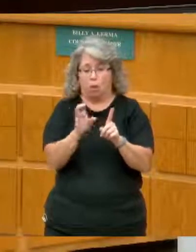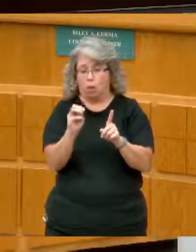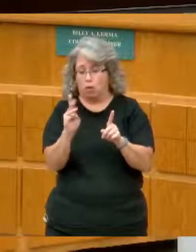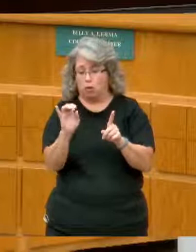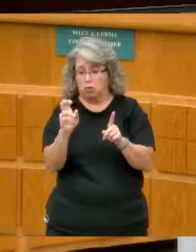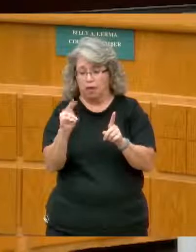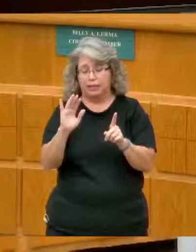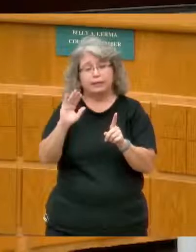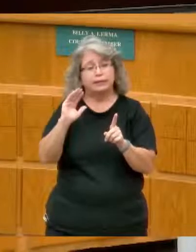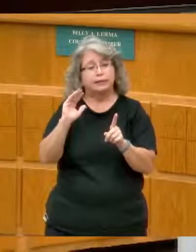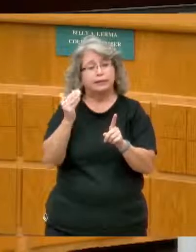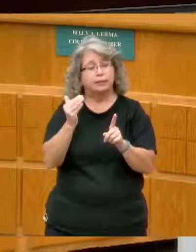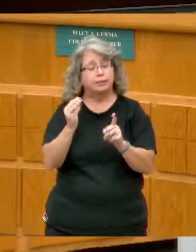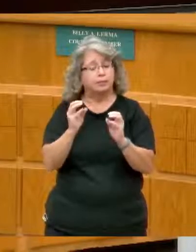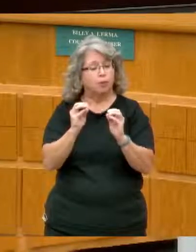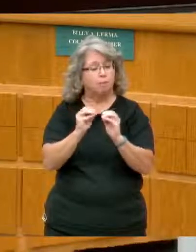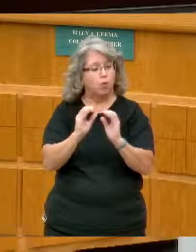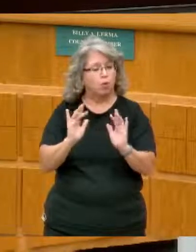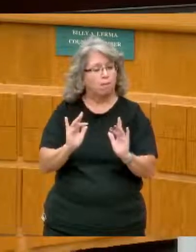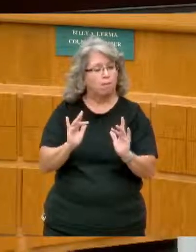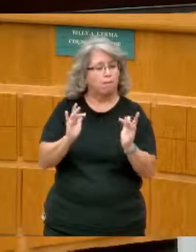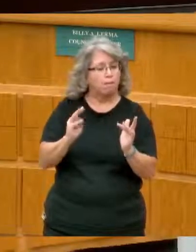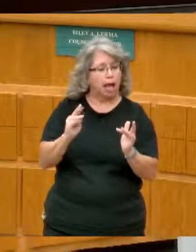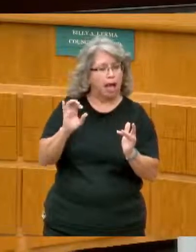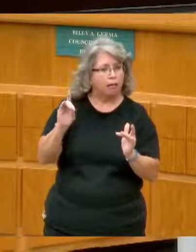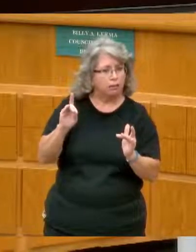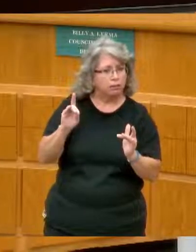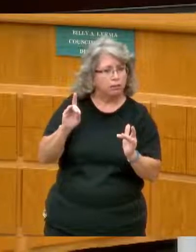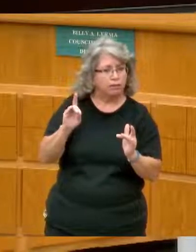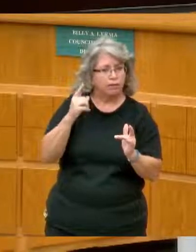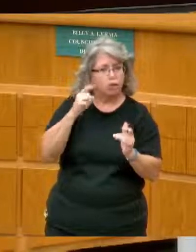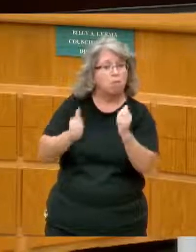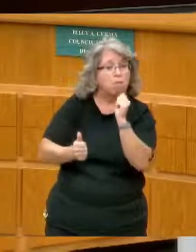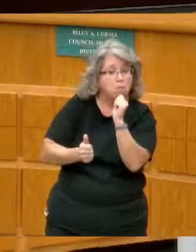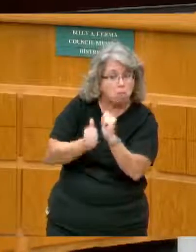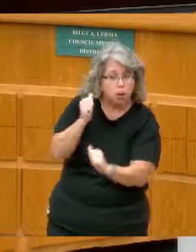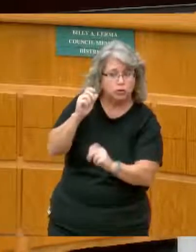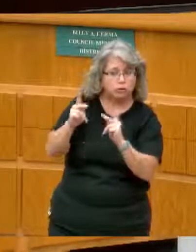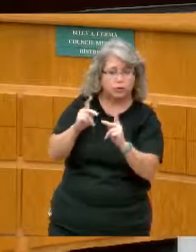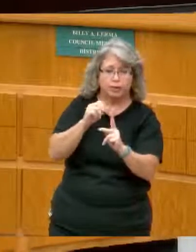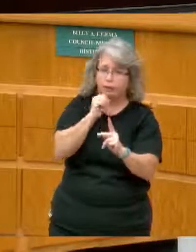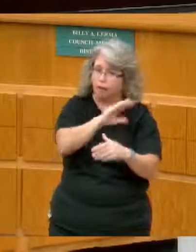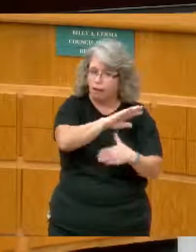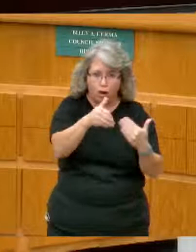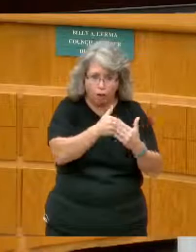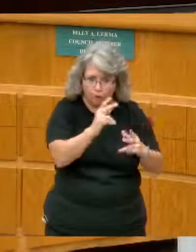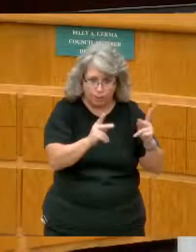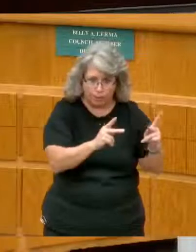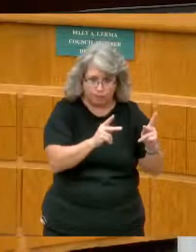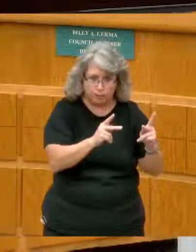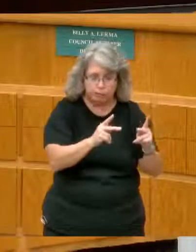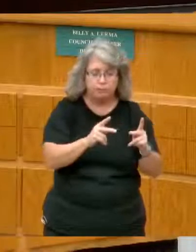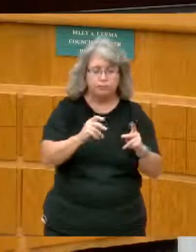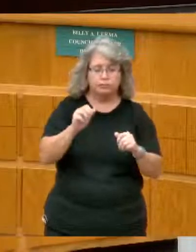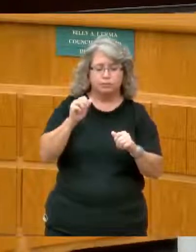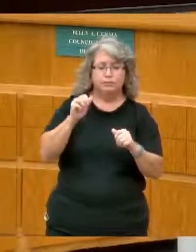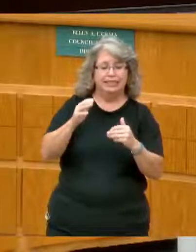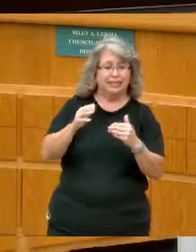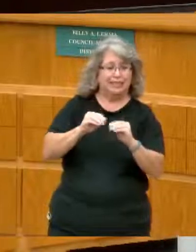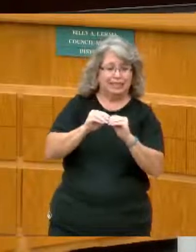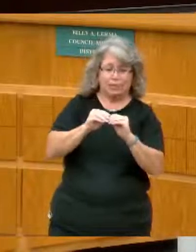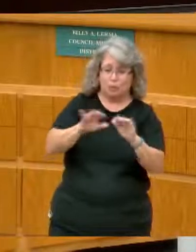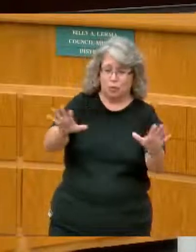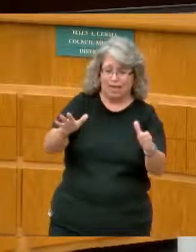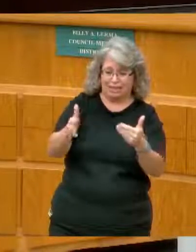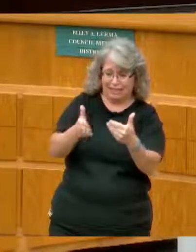people, but not all people. And so having a virus that spreads easily but produces milder symptoms is this